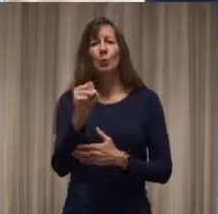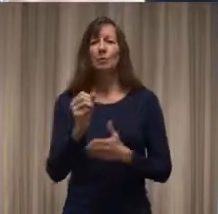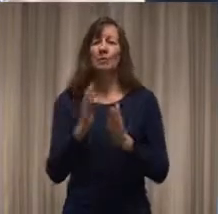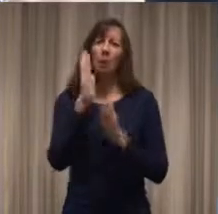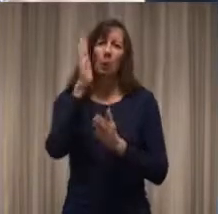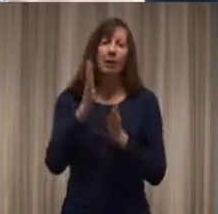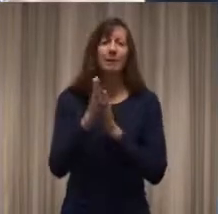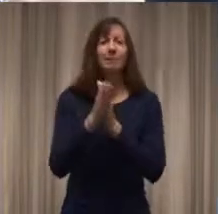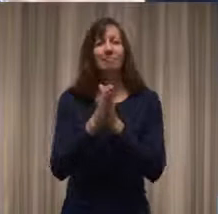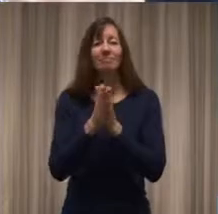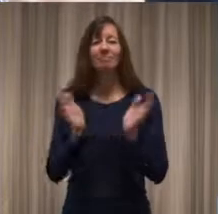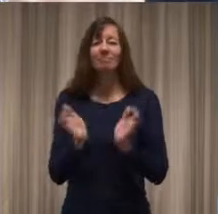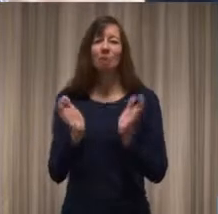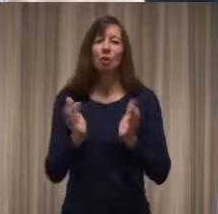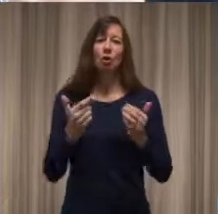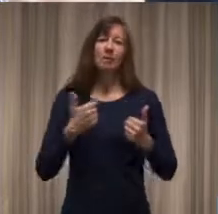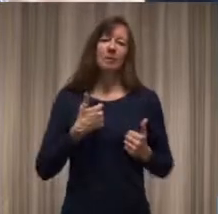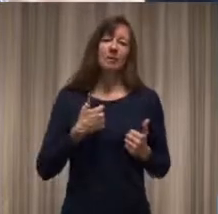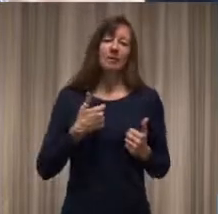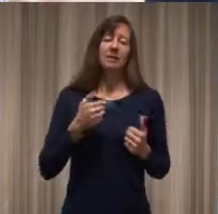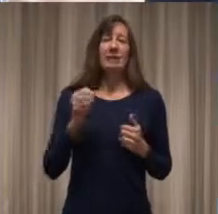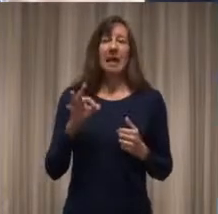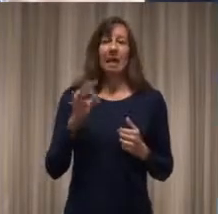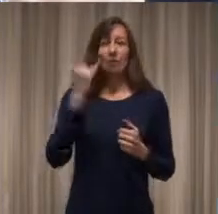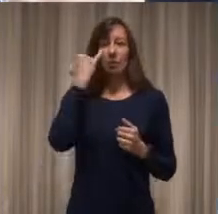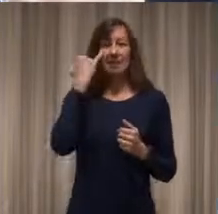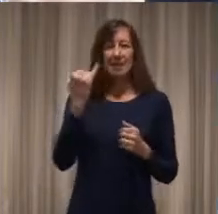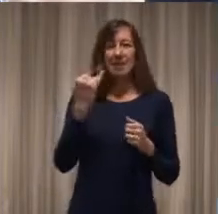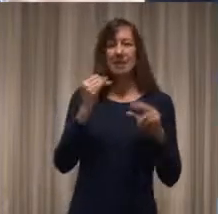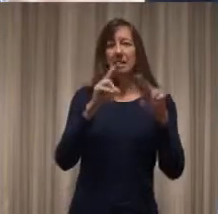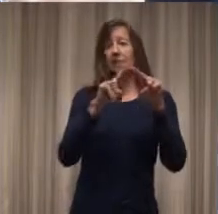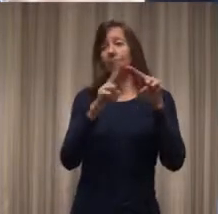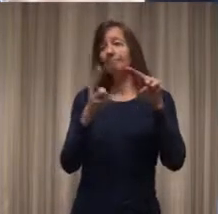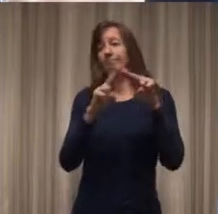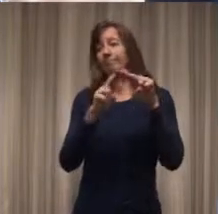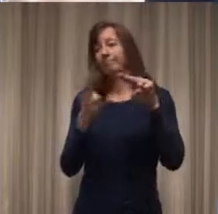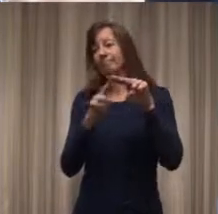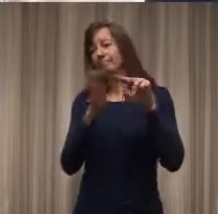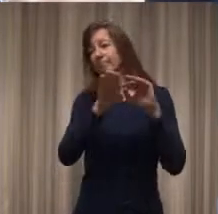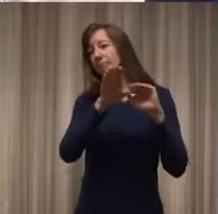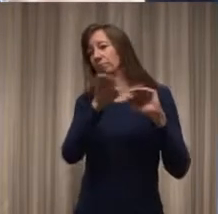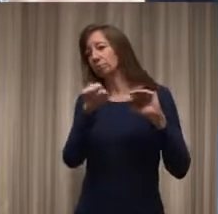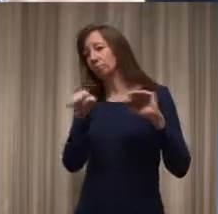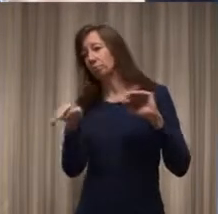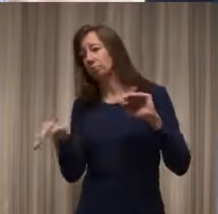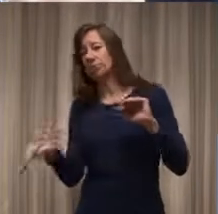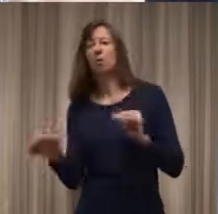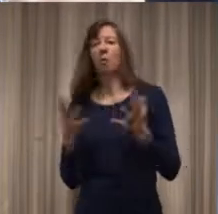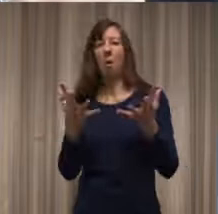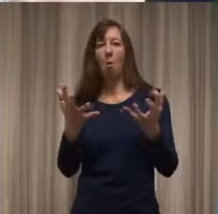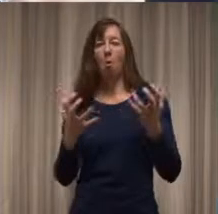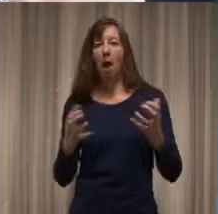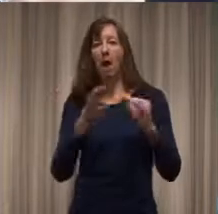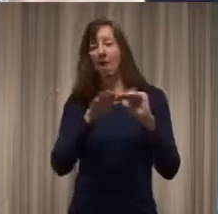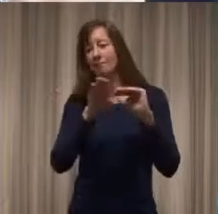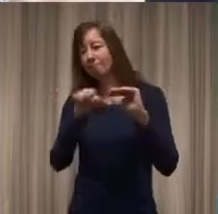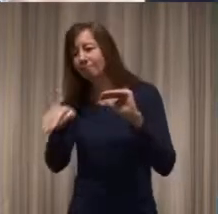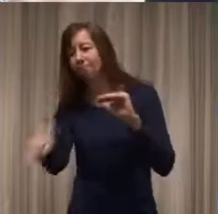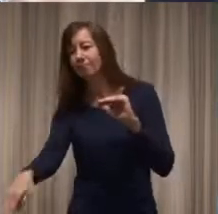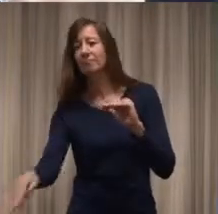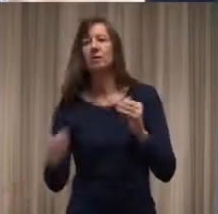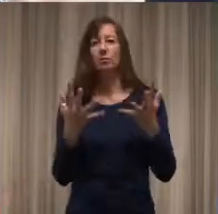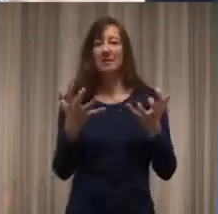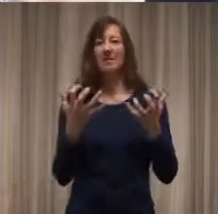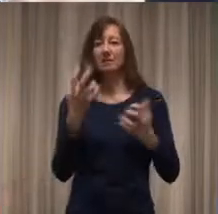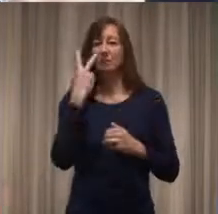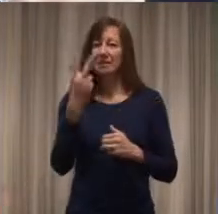we continue to see that slope of that graph decline. Again, to set reasonable expectations, we